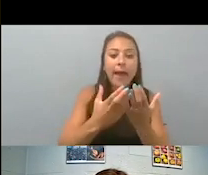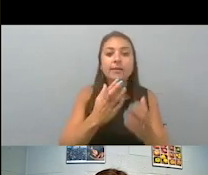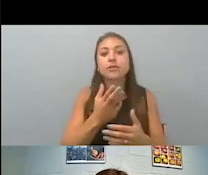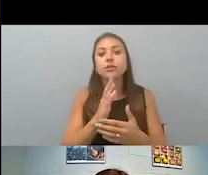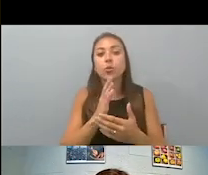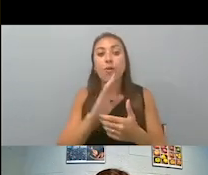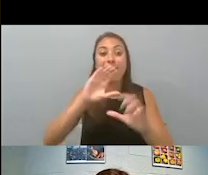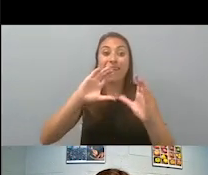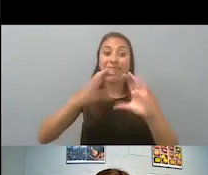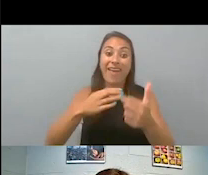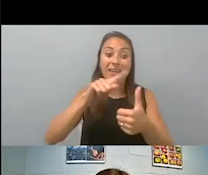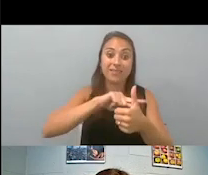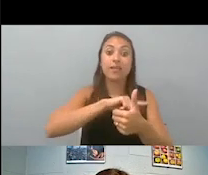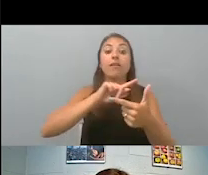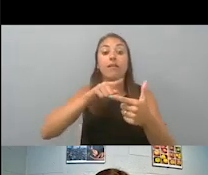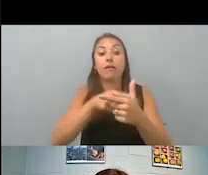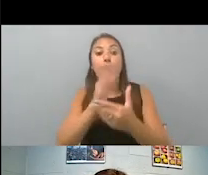snack.